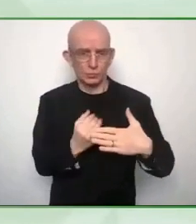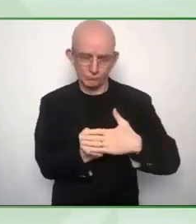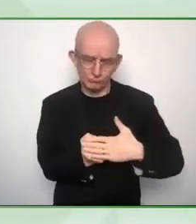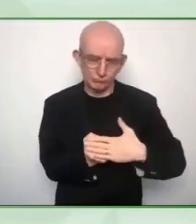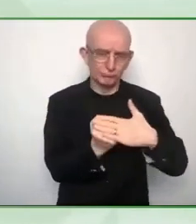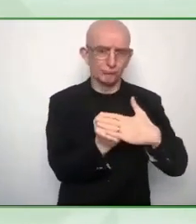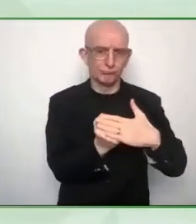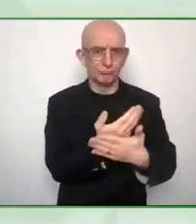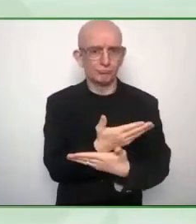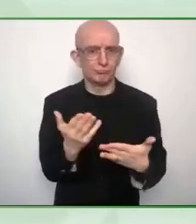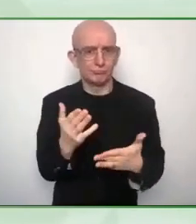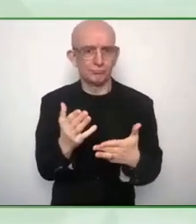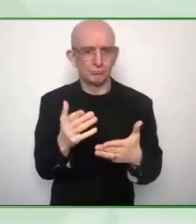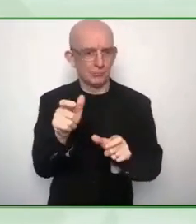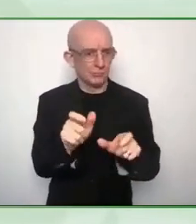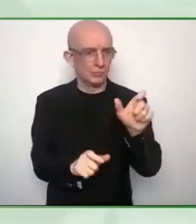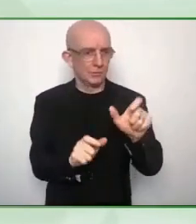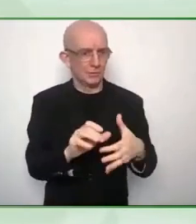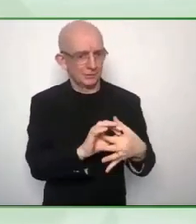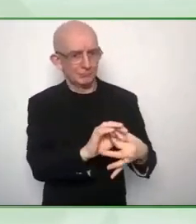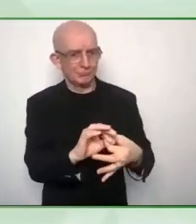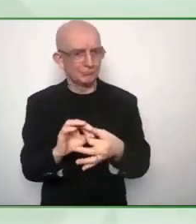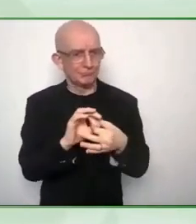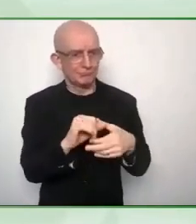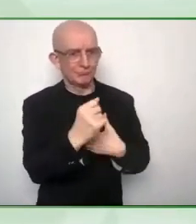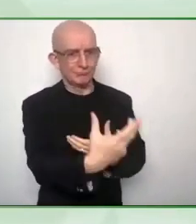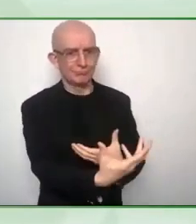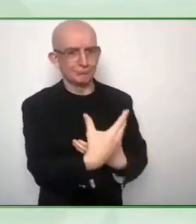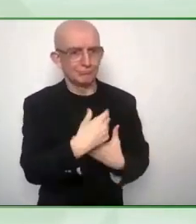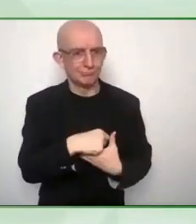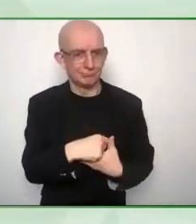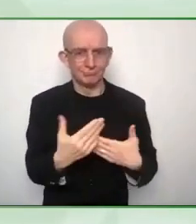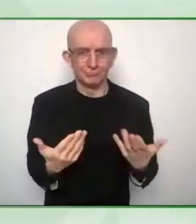and really putting together all the efforts that are already being made